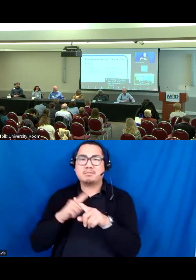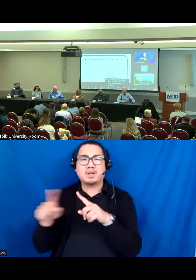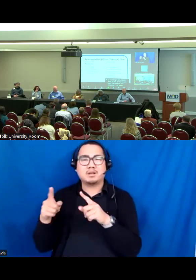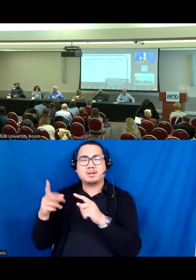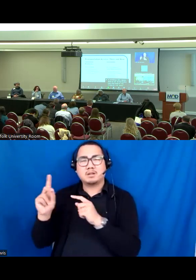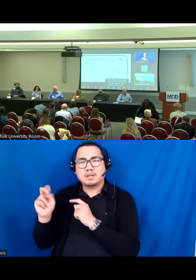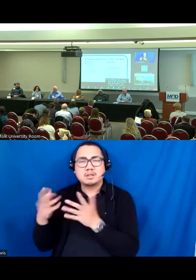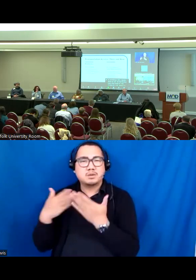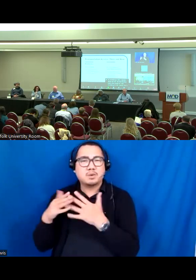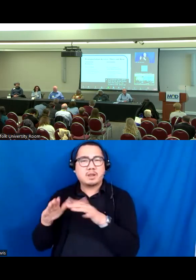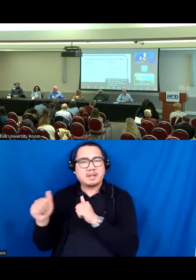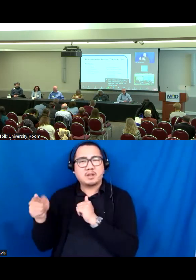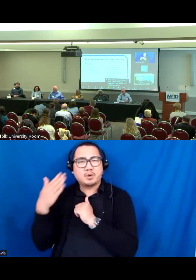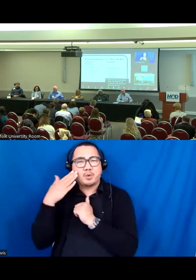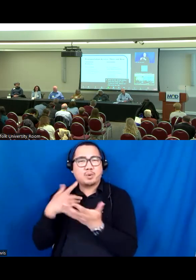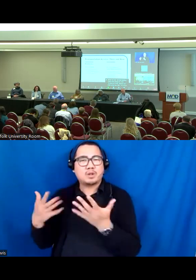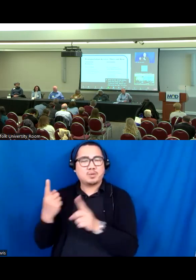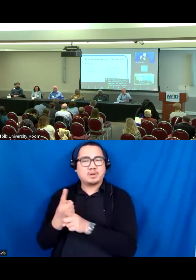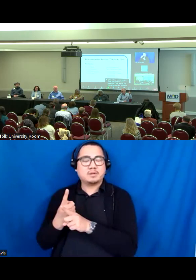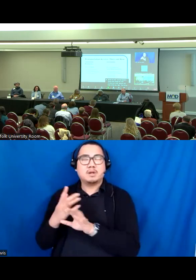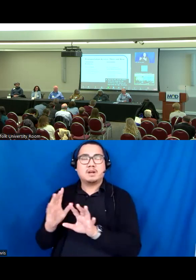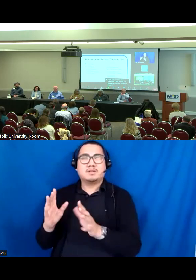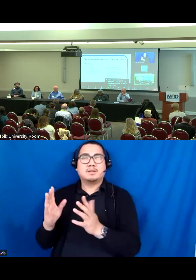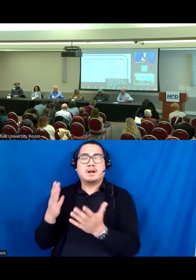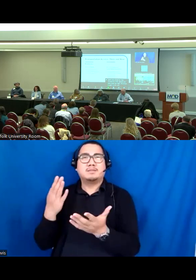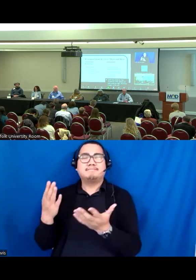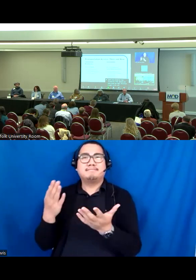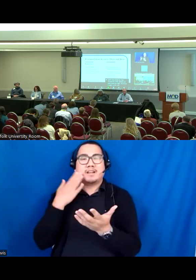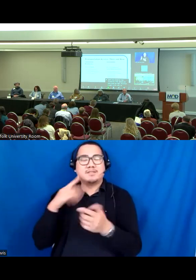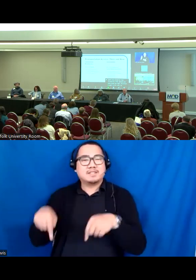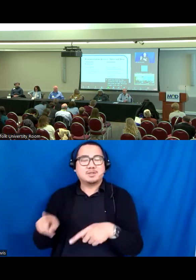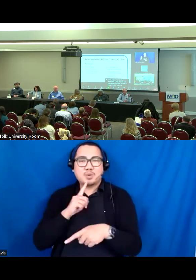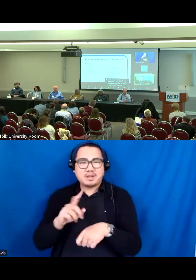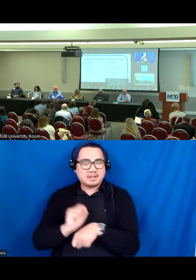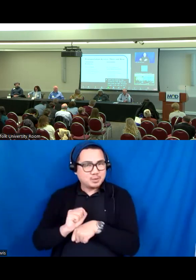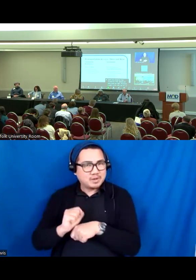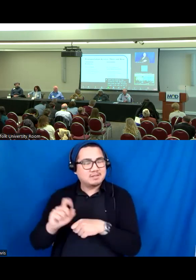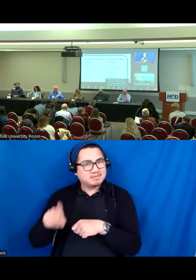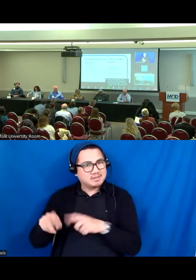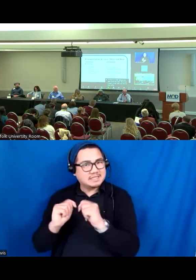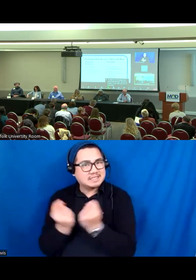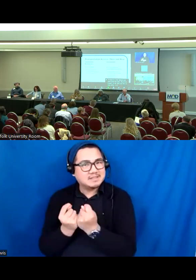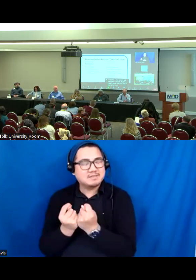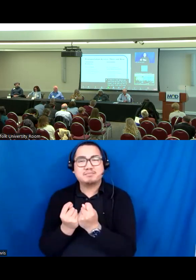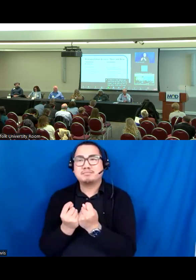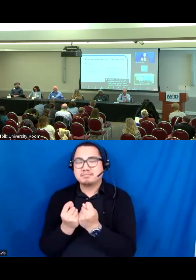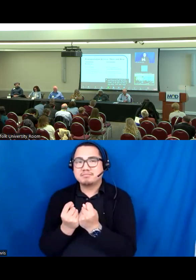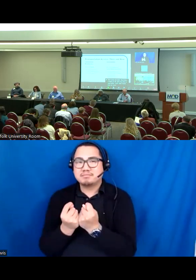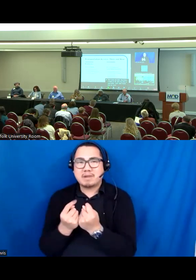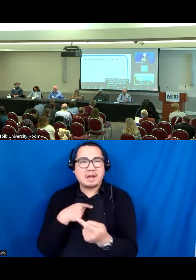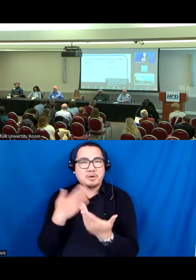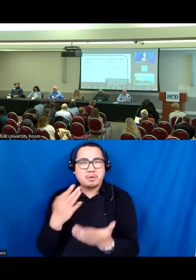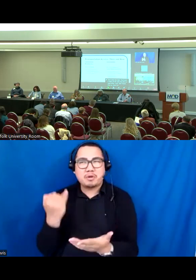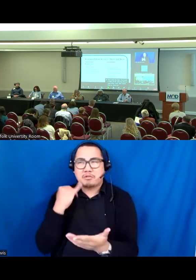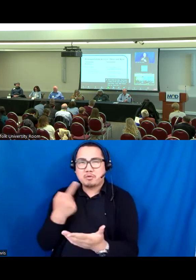right. It wasn't in the plan, but I don't, this is a team effort, and I don't know how we could just let Reggie and